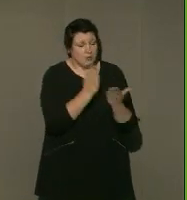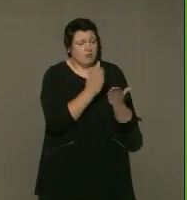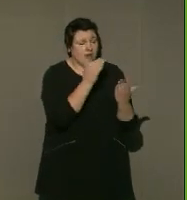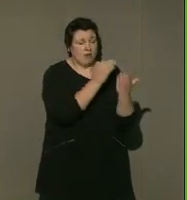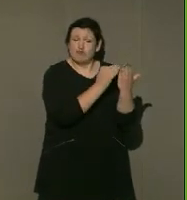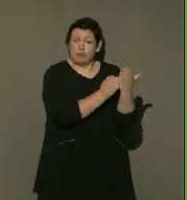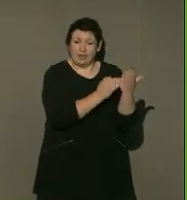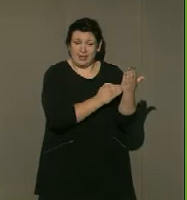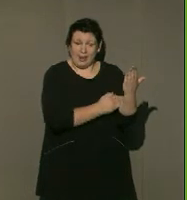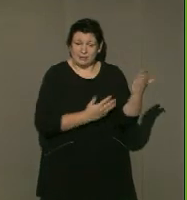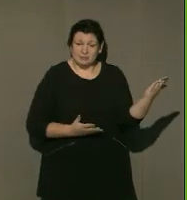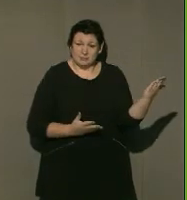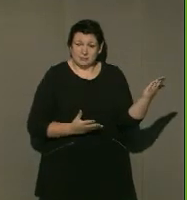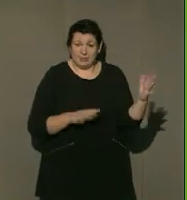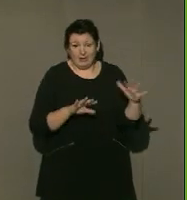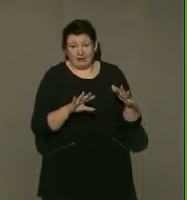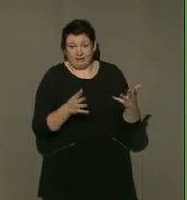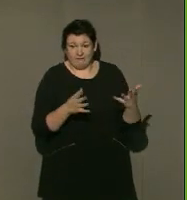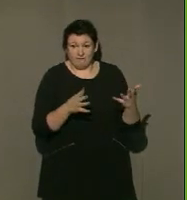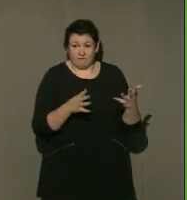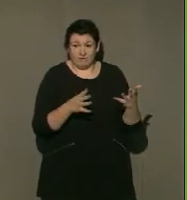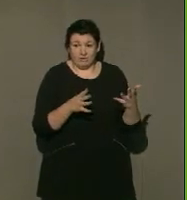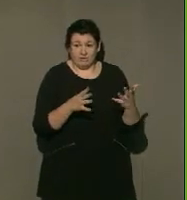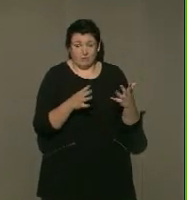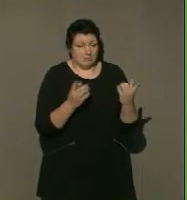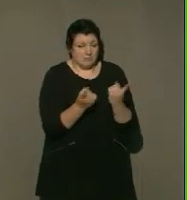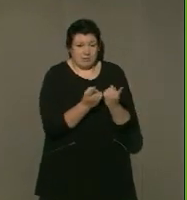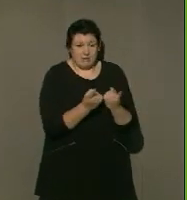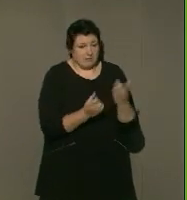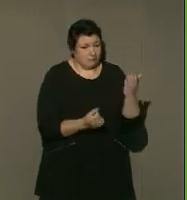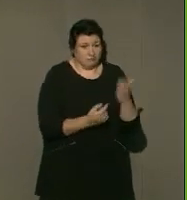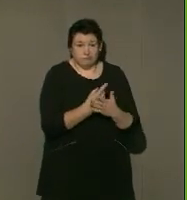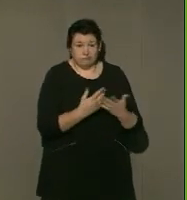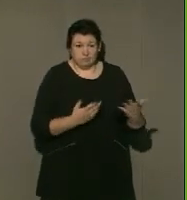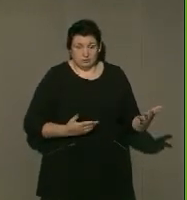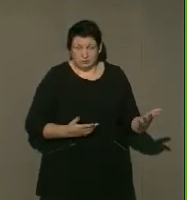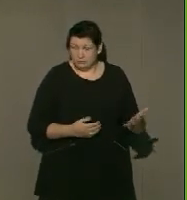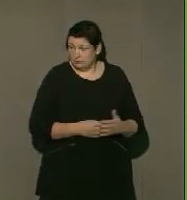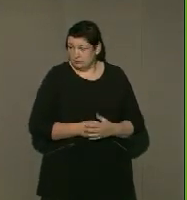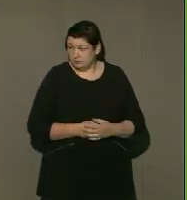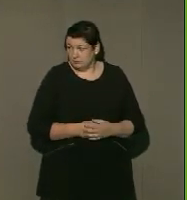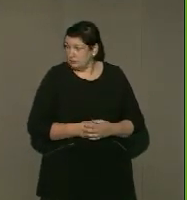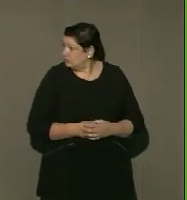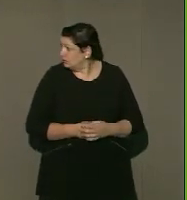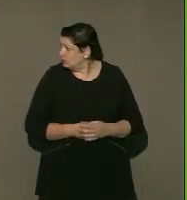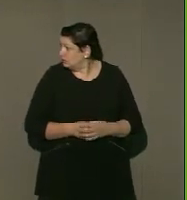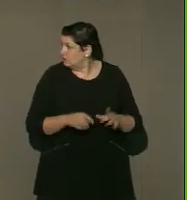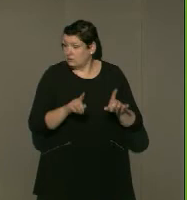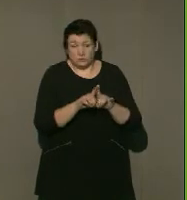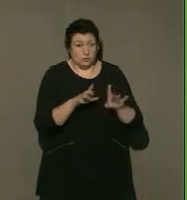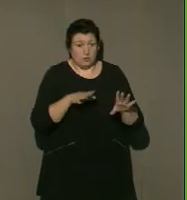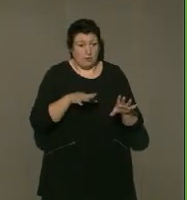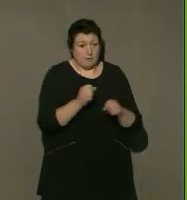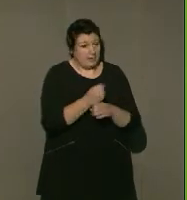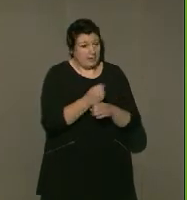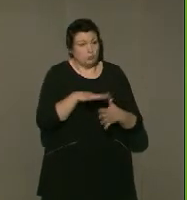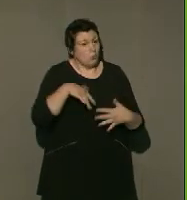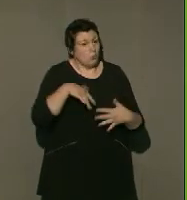in case things get out of hand, and to make sure that they do not harm the Green Party or